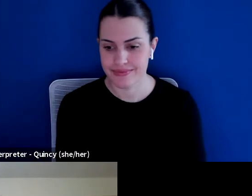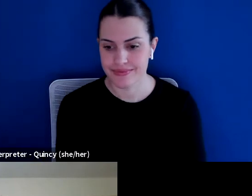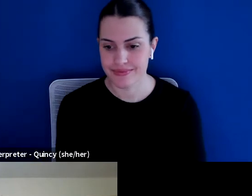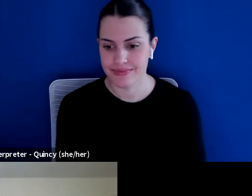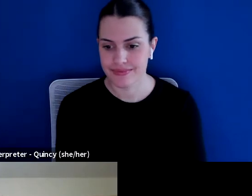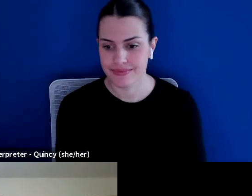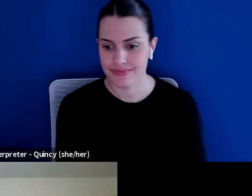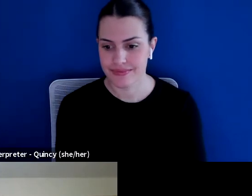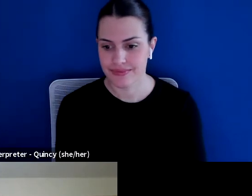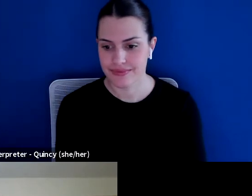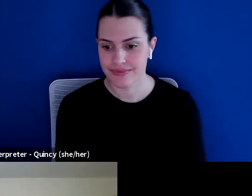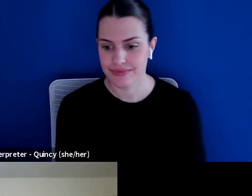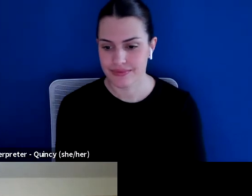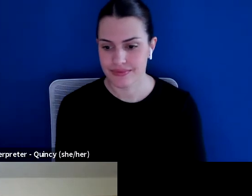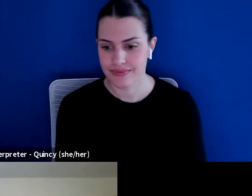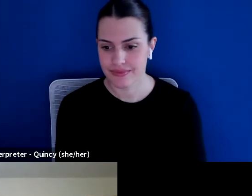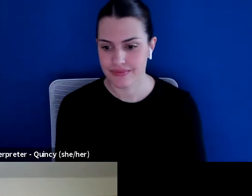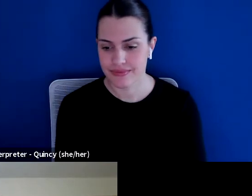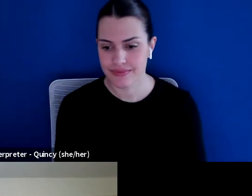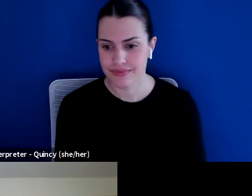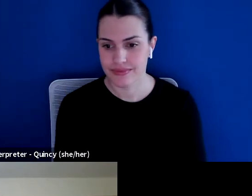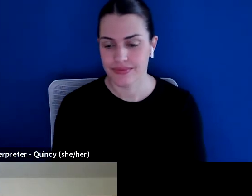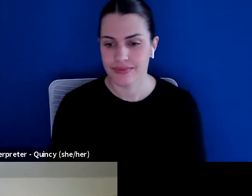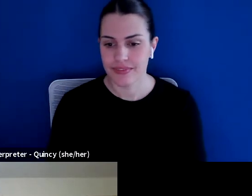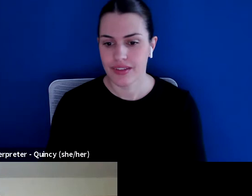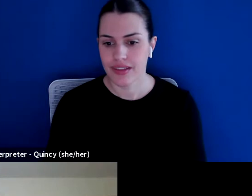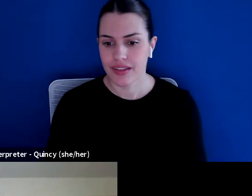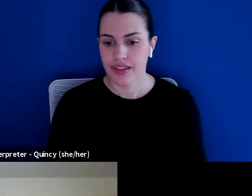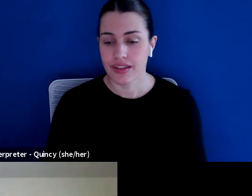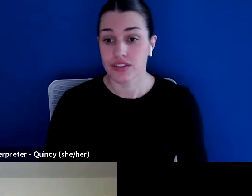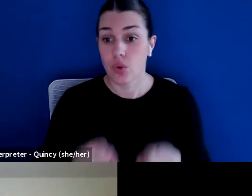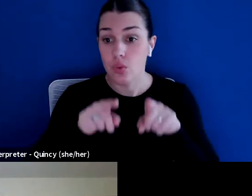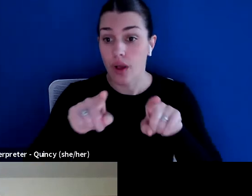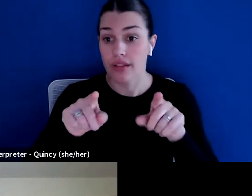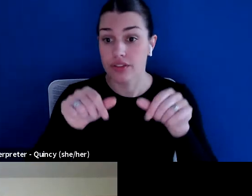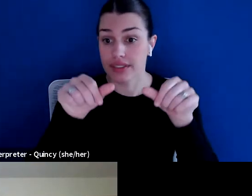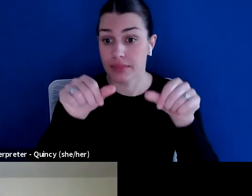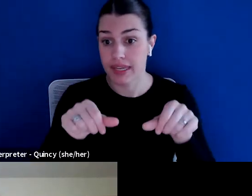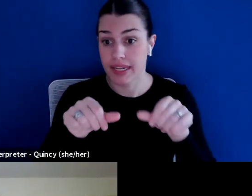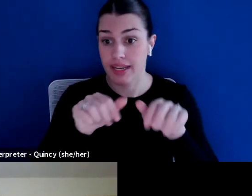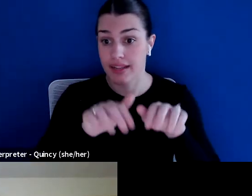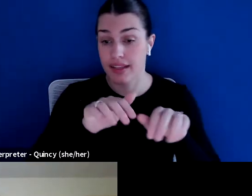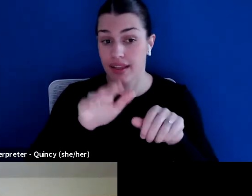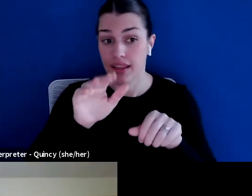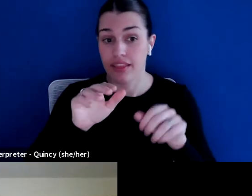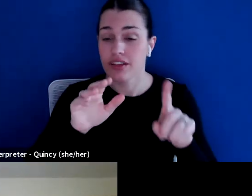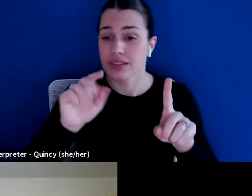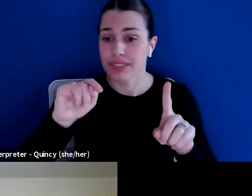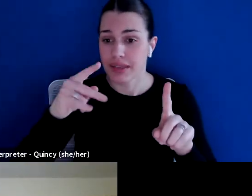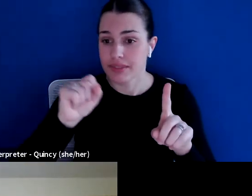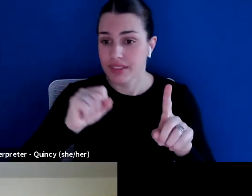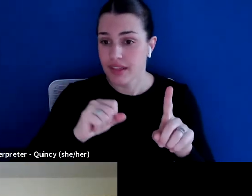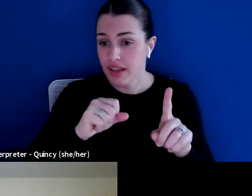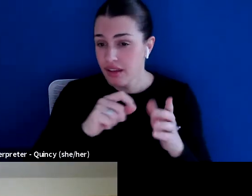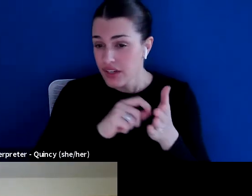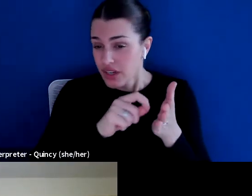So while you all are submitting your responses to that, you'll see on the screen there are some little tips for journaling,